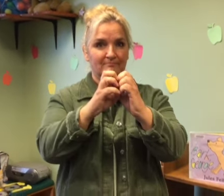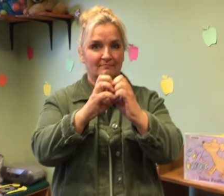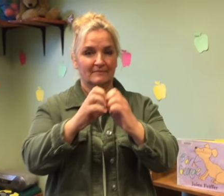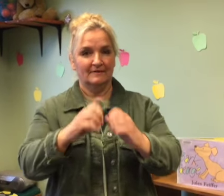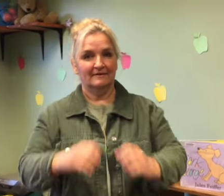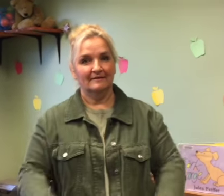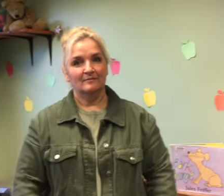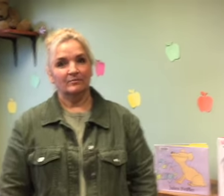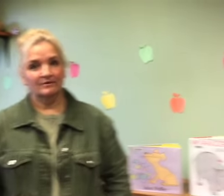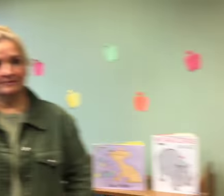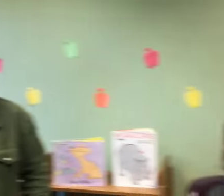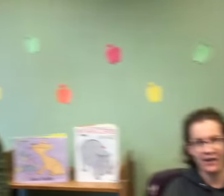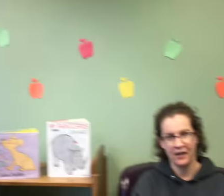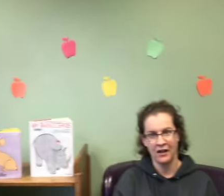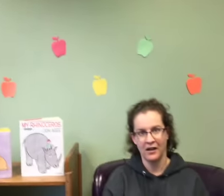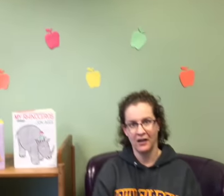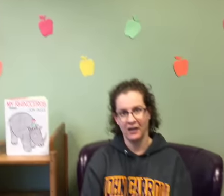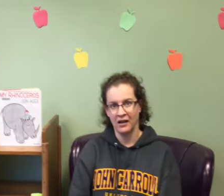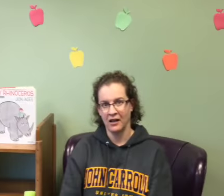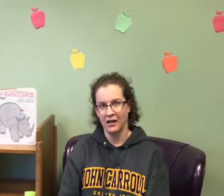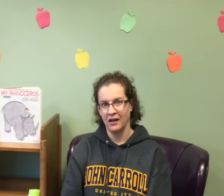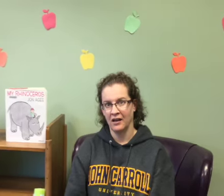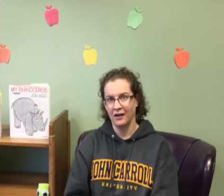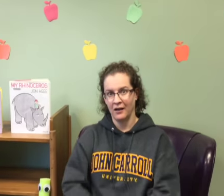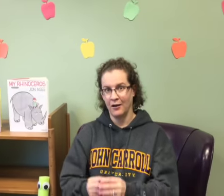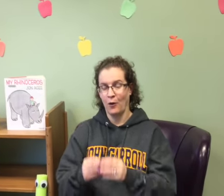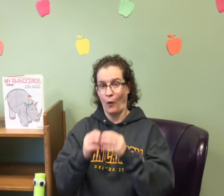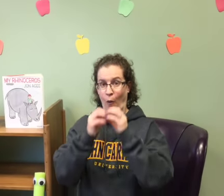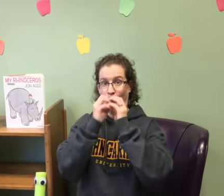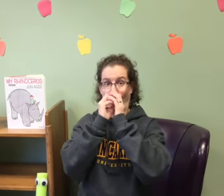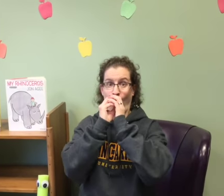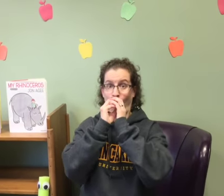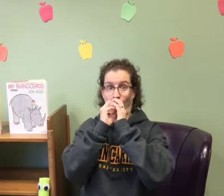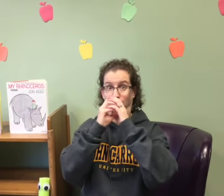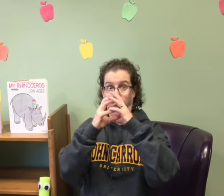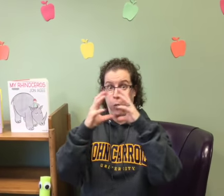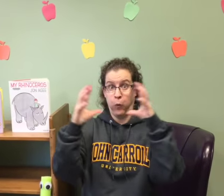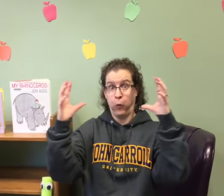I want to see. Watch Miss Rebecca to have her do that one. Miss Rebecca.